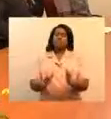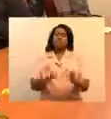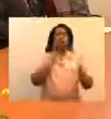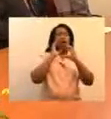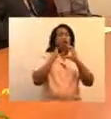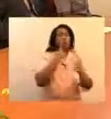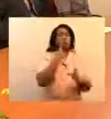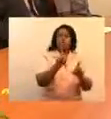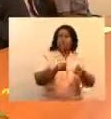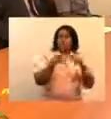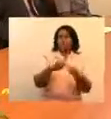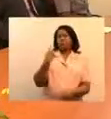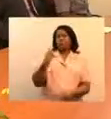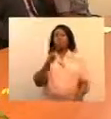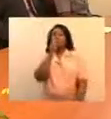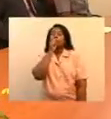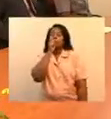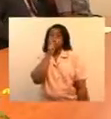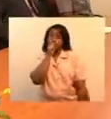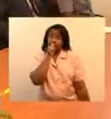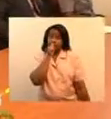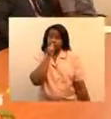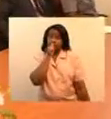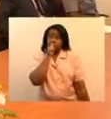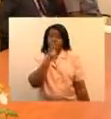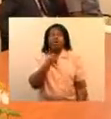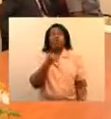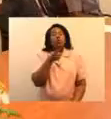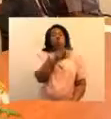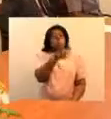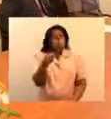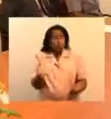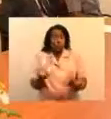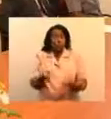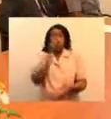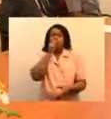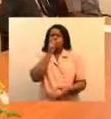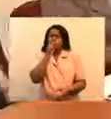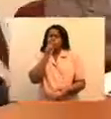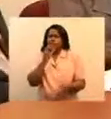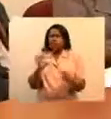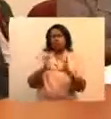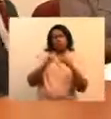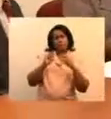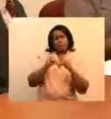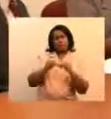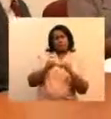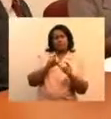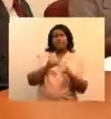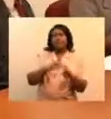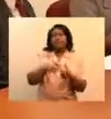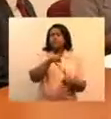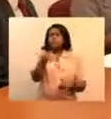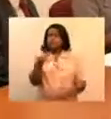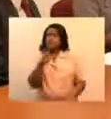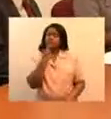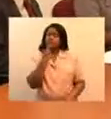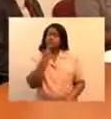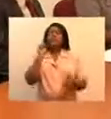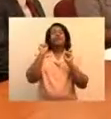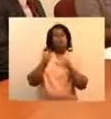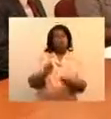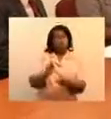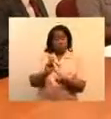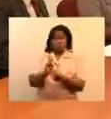and does not unduly hamper the other party in expressing their point of view. Thus, to achieve this, it